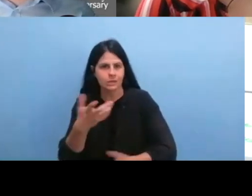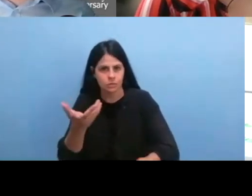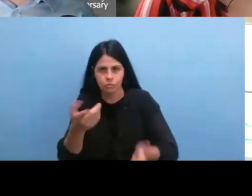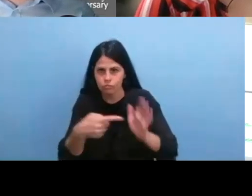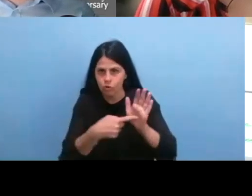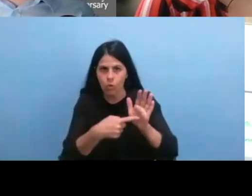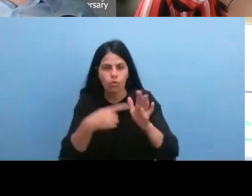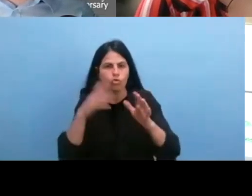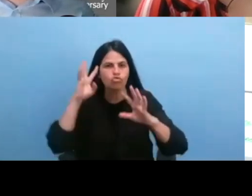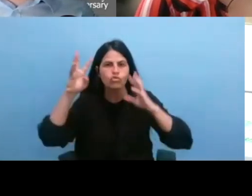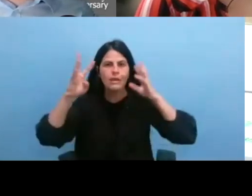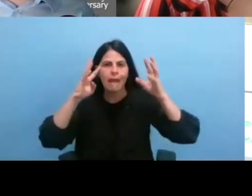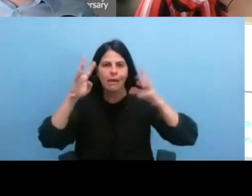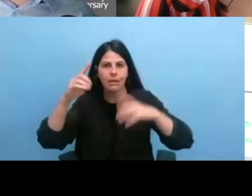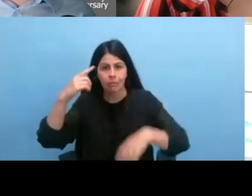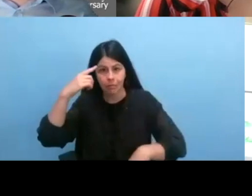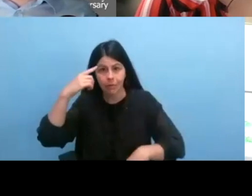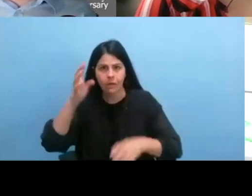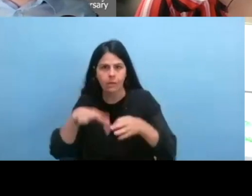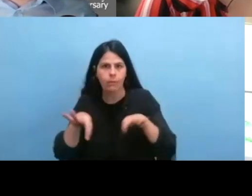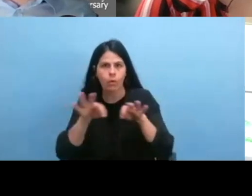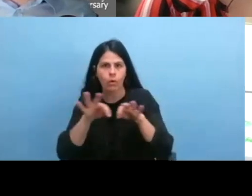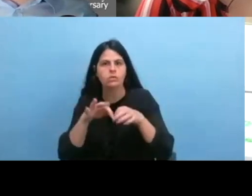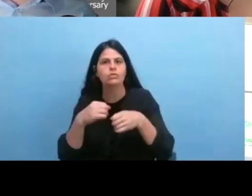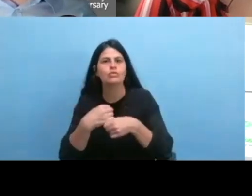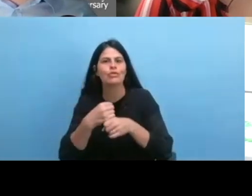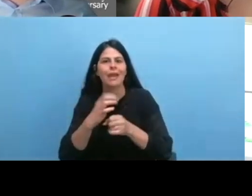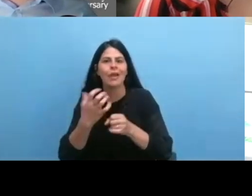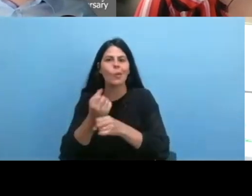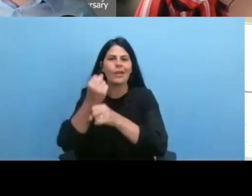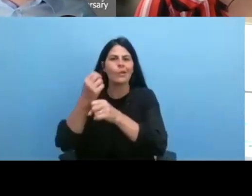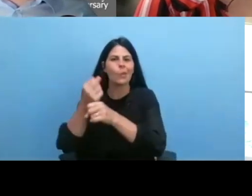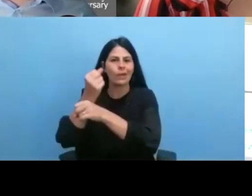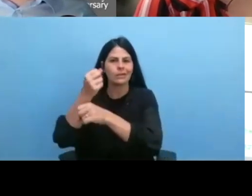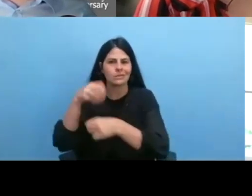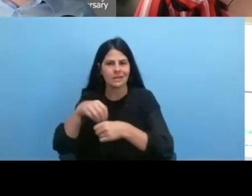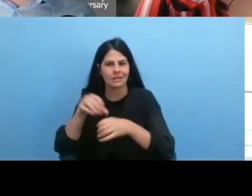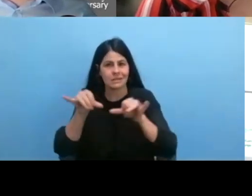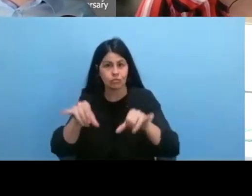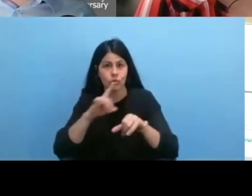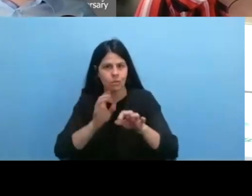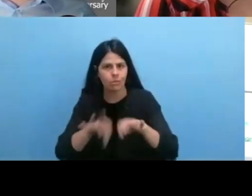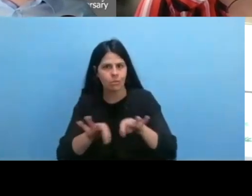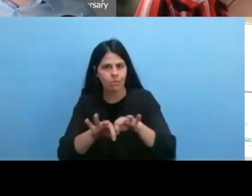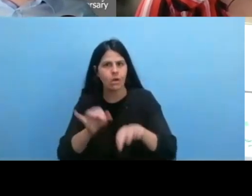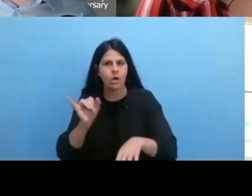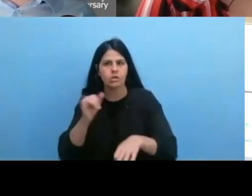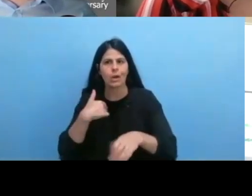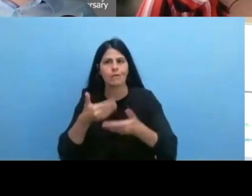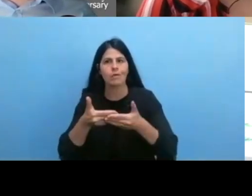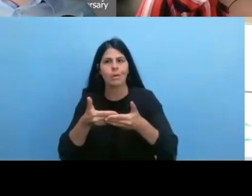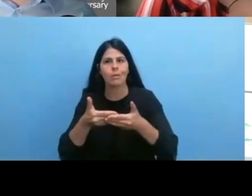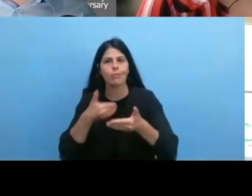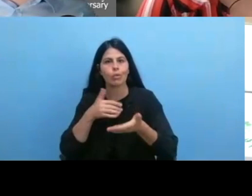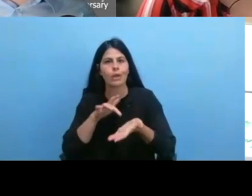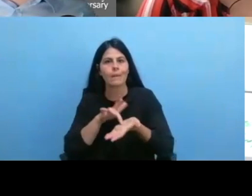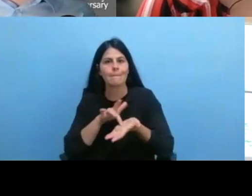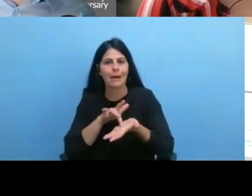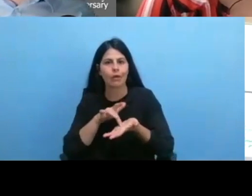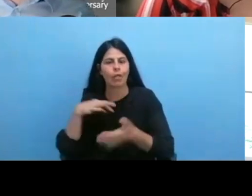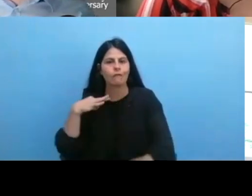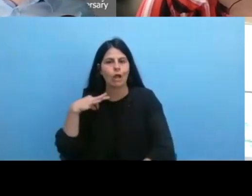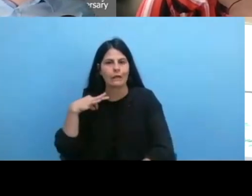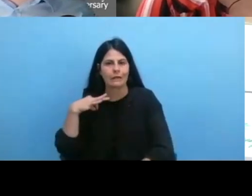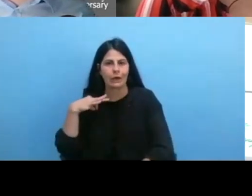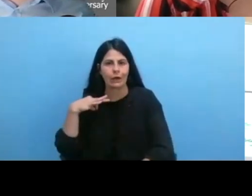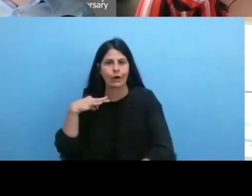is important. Creating win-wins in the system is important. I also have a pre-medical volunteer program where